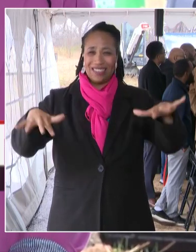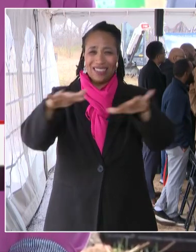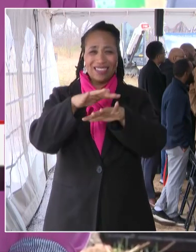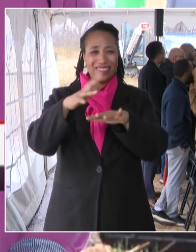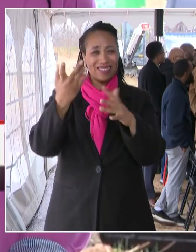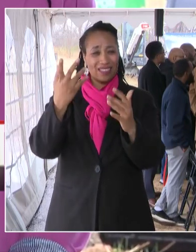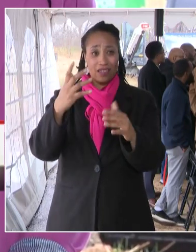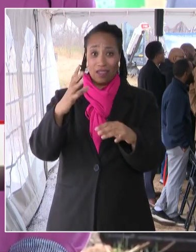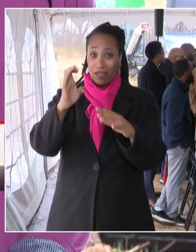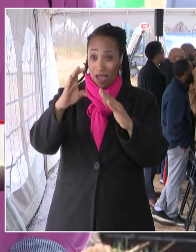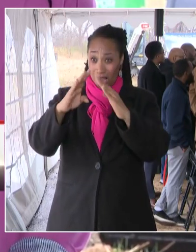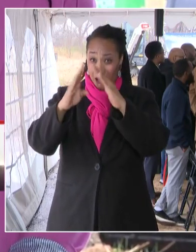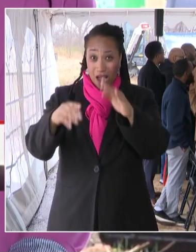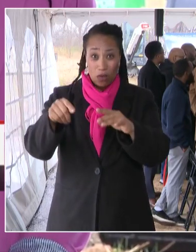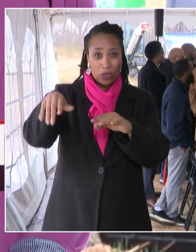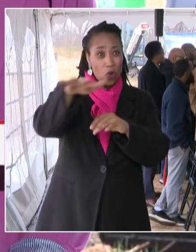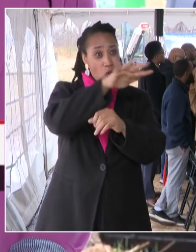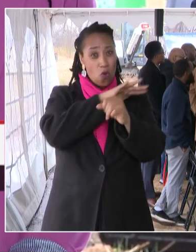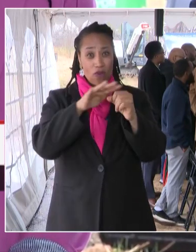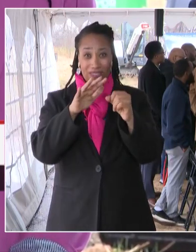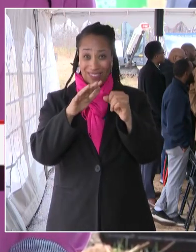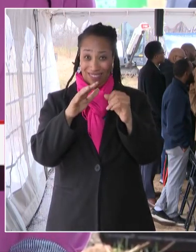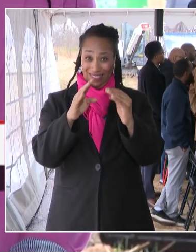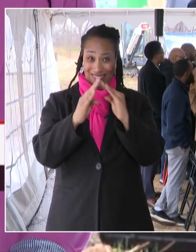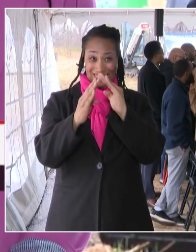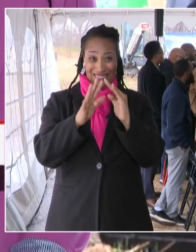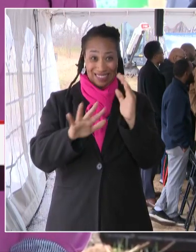Fort Lincoln offers something that